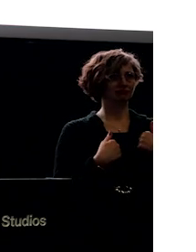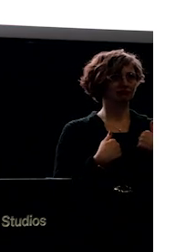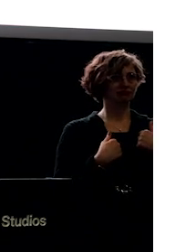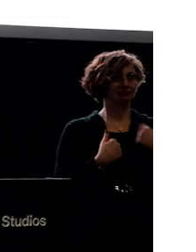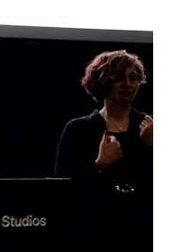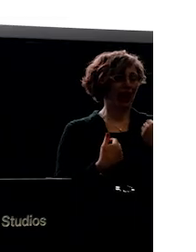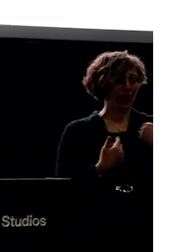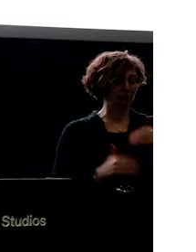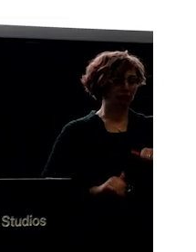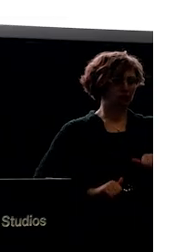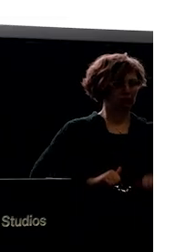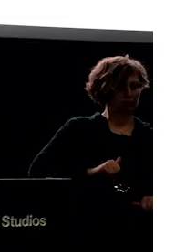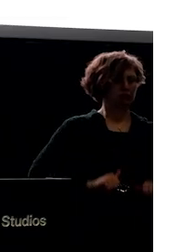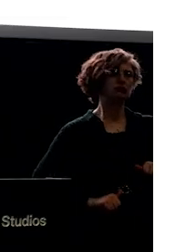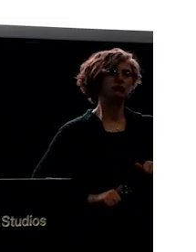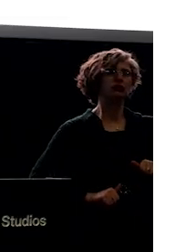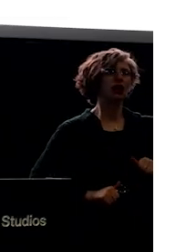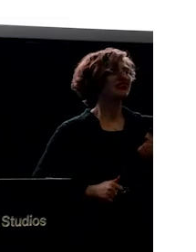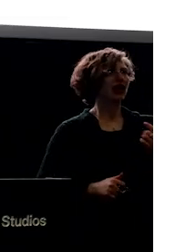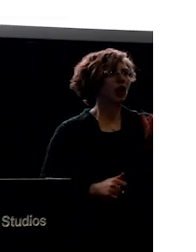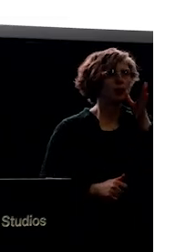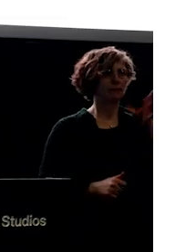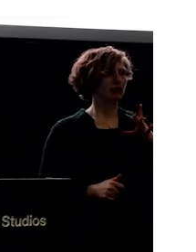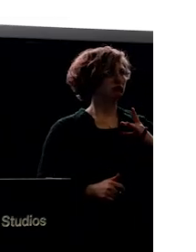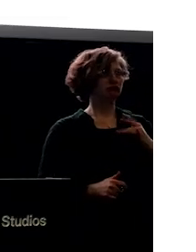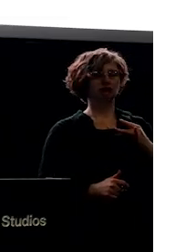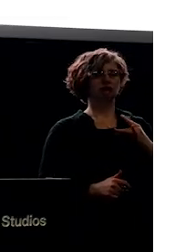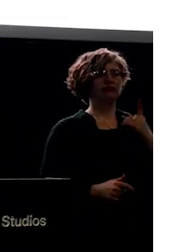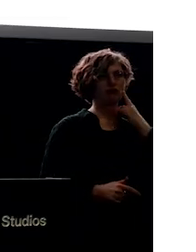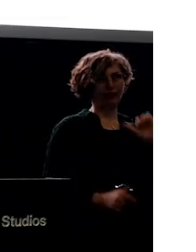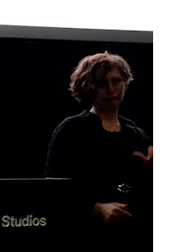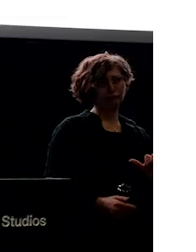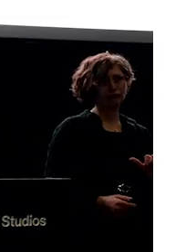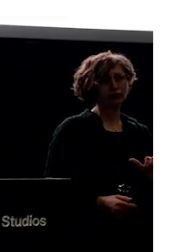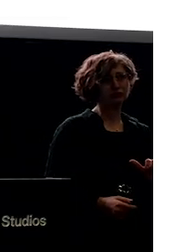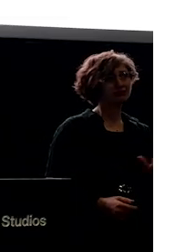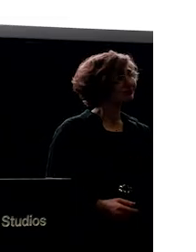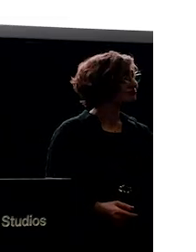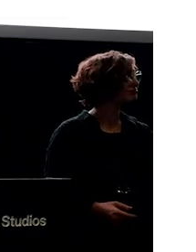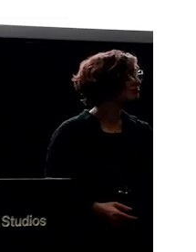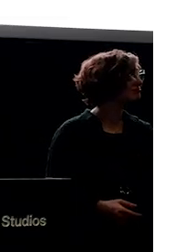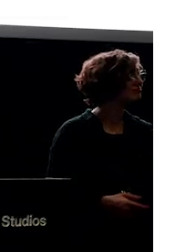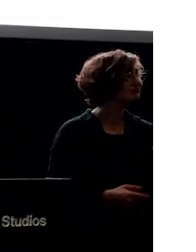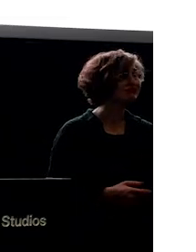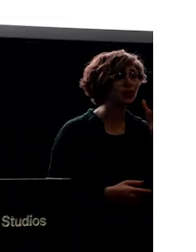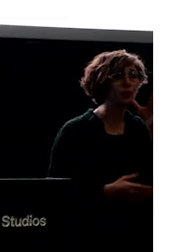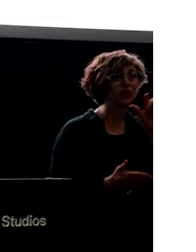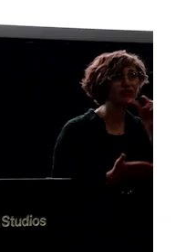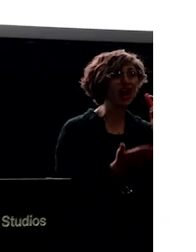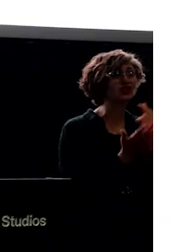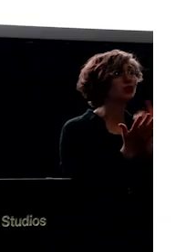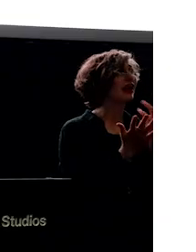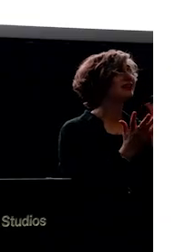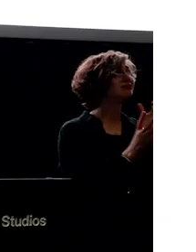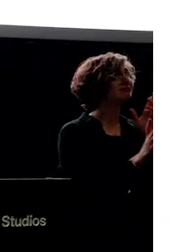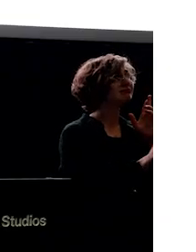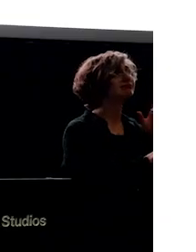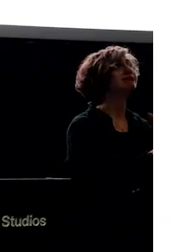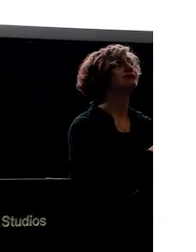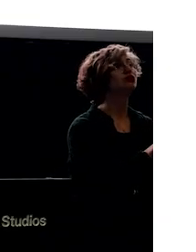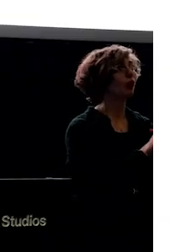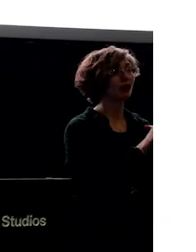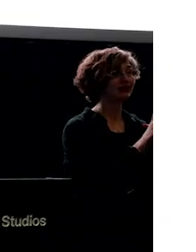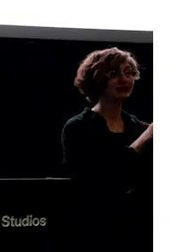never go away. And as students who are graduating into the market filled with uncertainty, a political climate